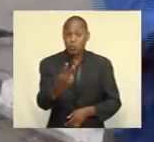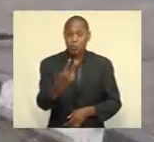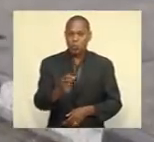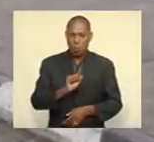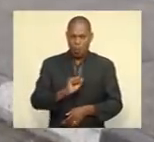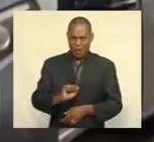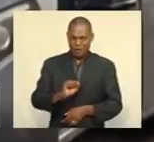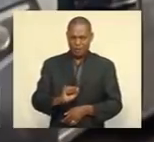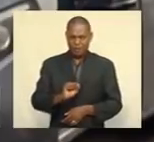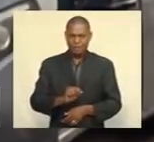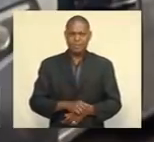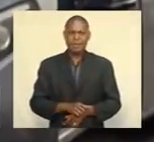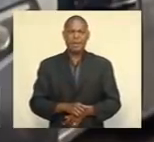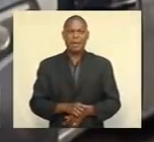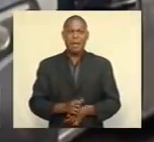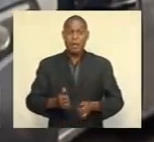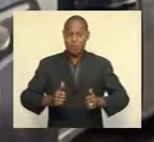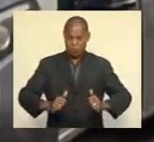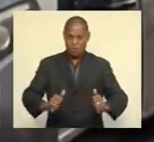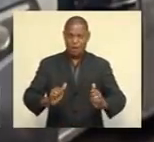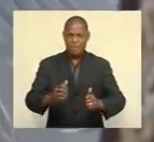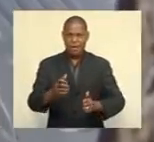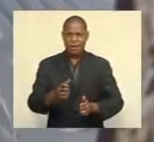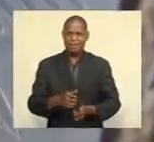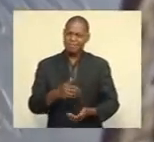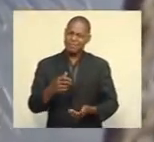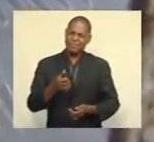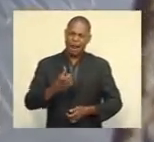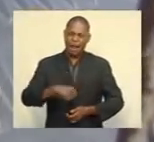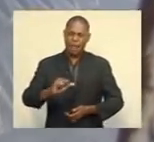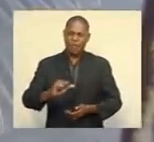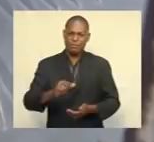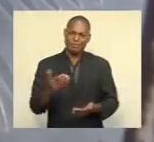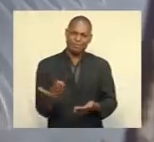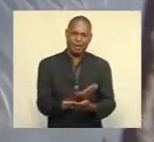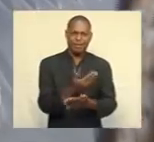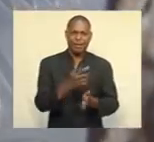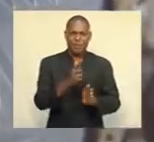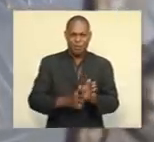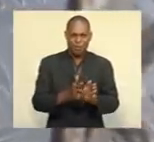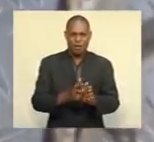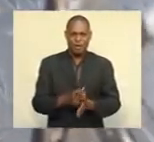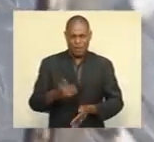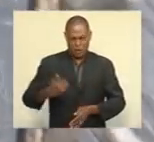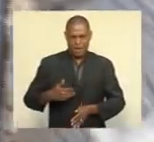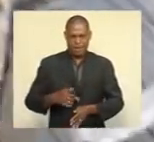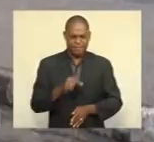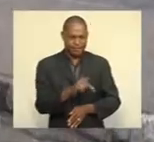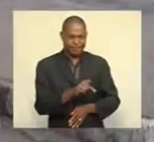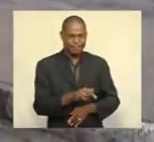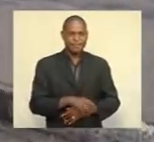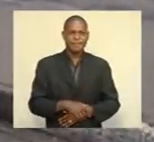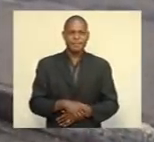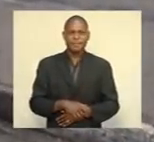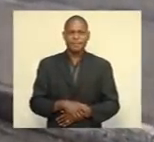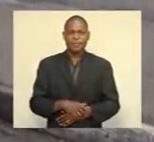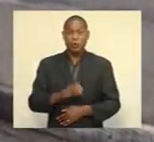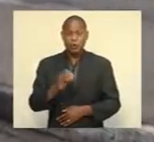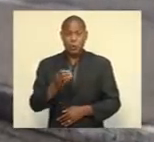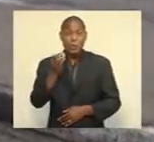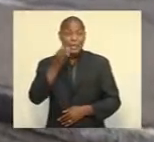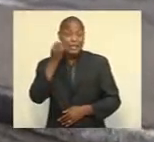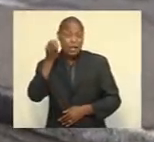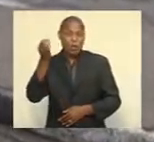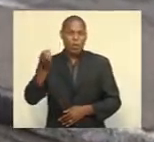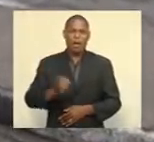in Lautoka. At the moment, we're just sending the bus to Lautoka. Most of the passengers, they just go back home because it's a lockdown